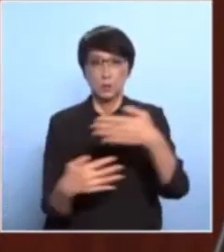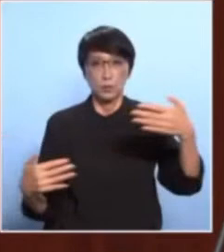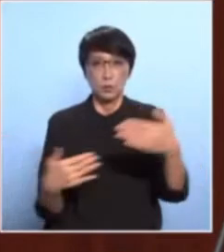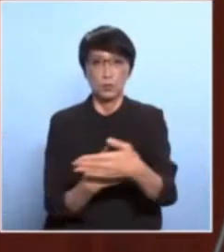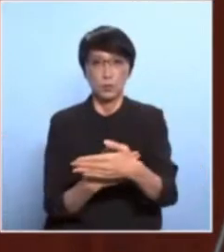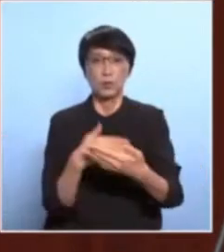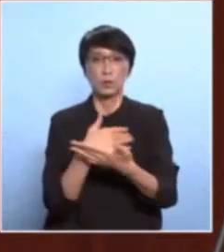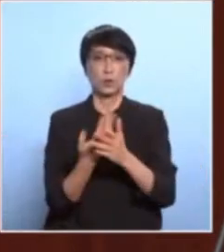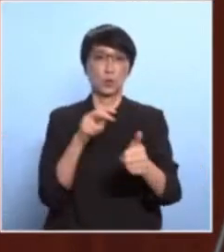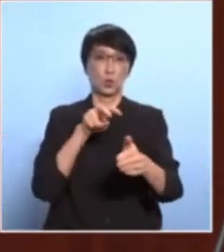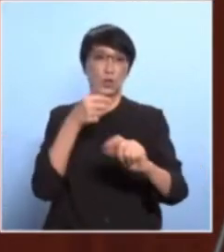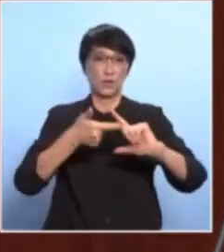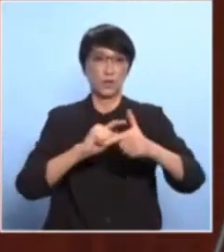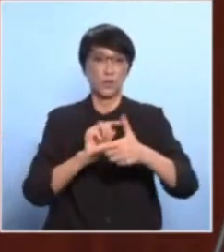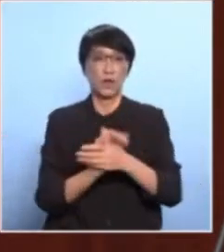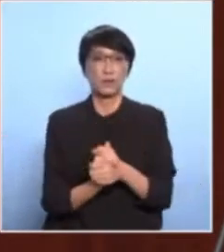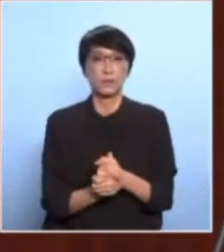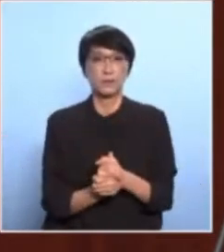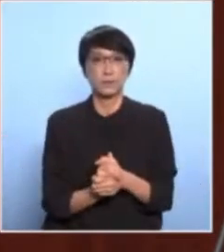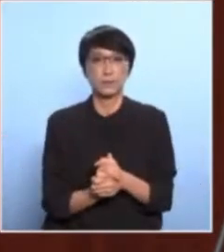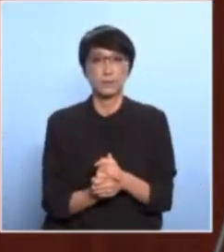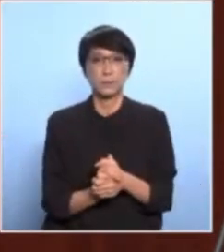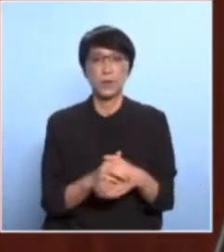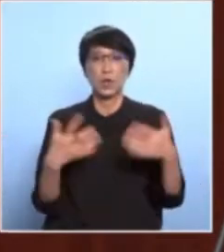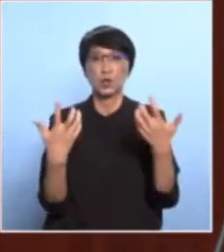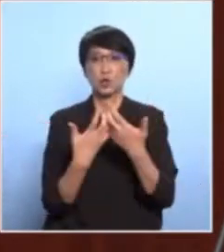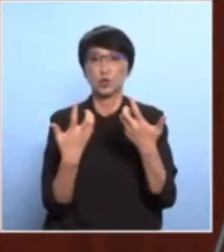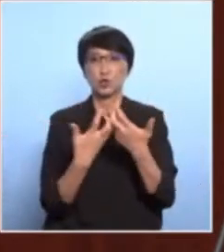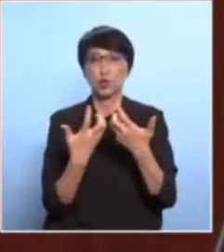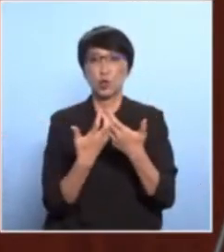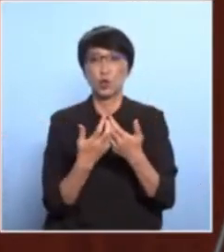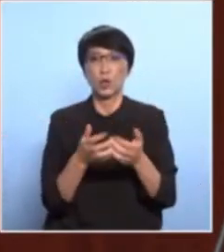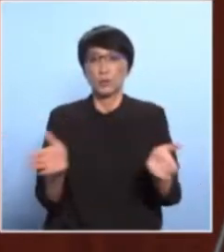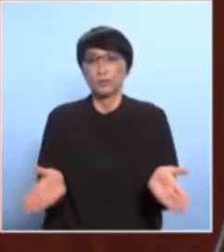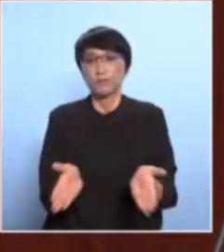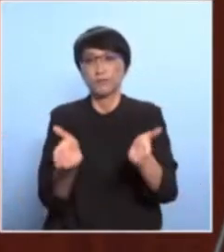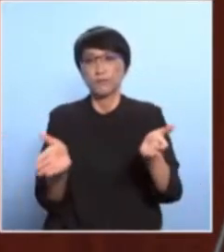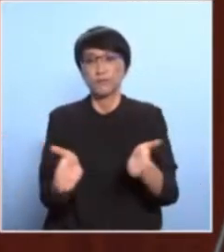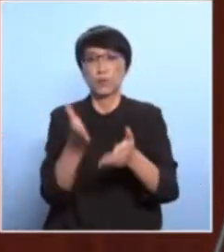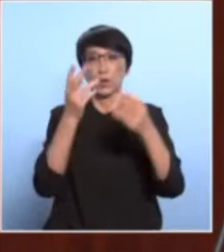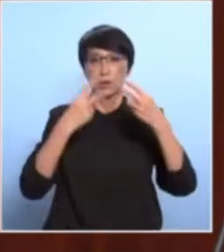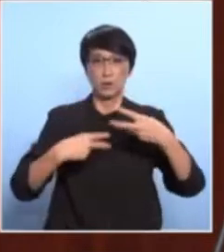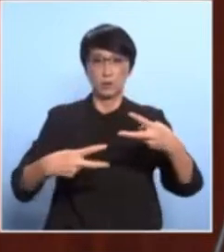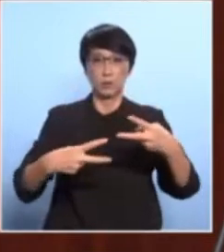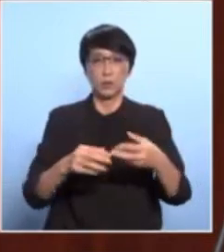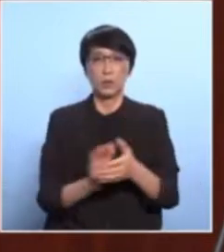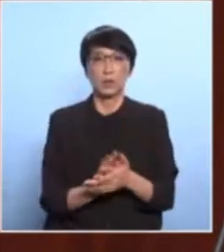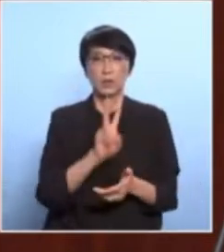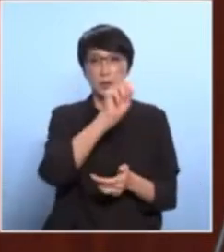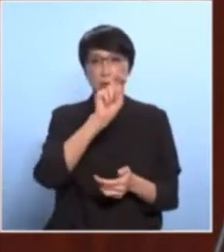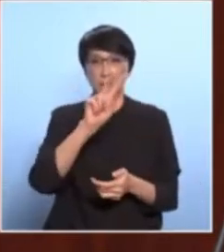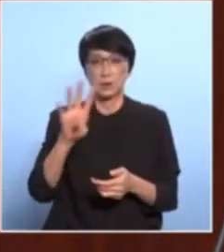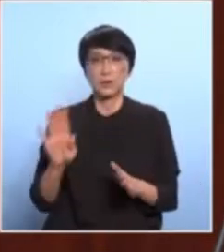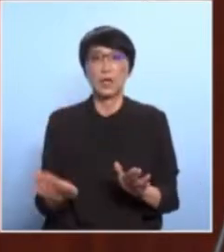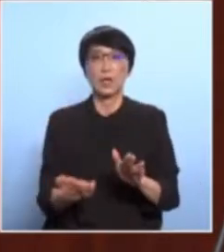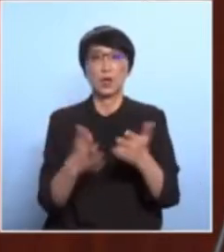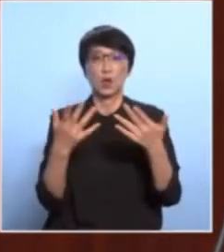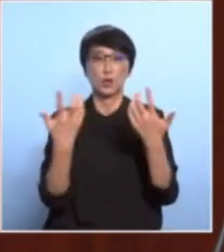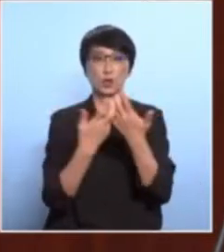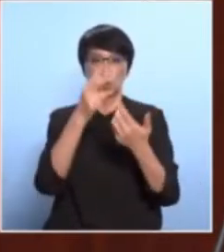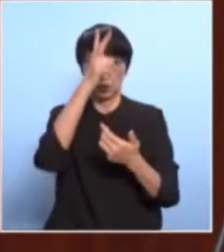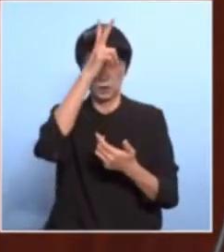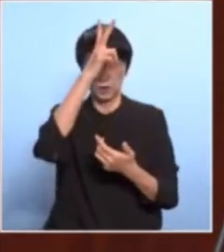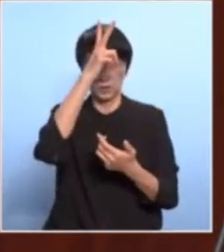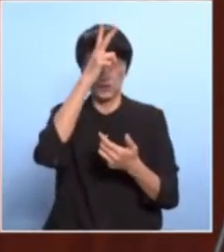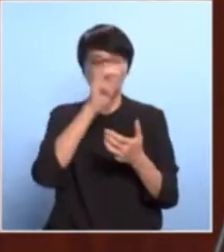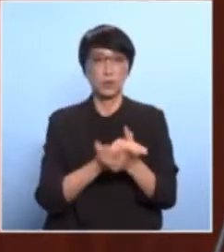Before the end of this year, the government will publish administrative guidelines to facilitate data flow and ensure data security to drive